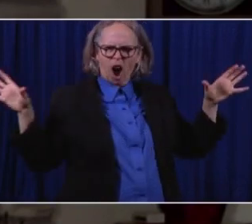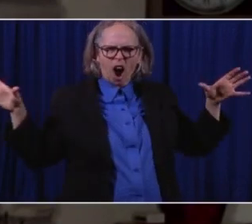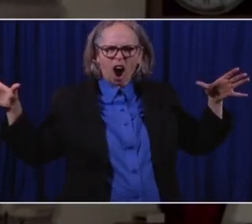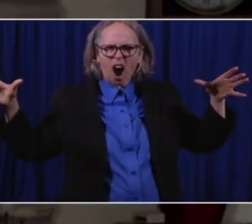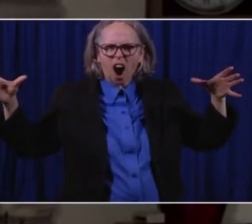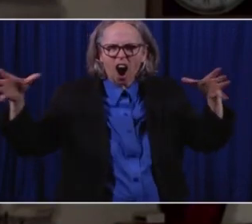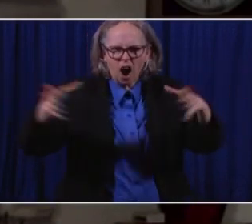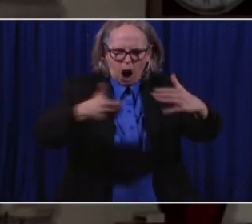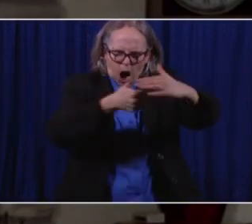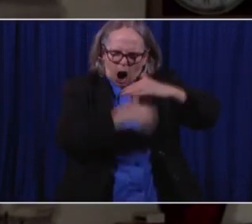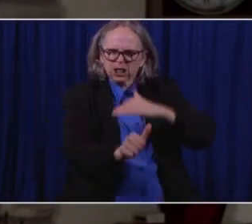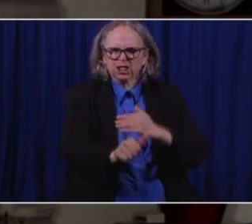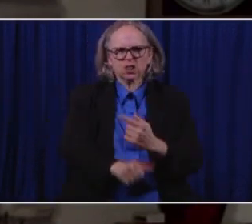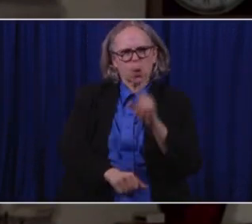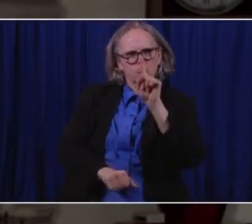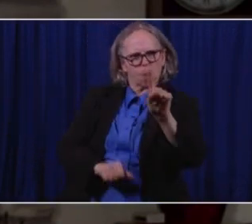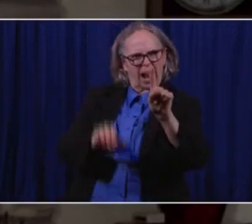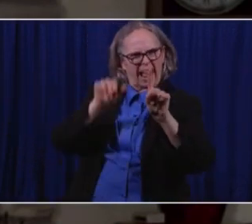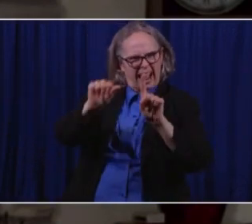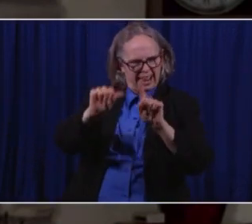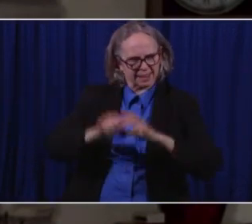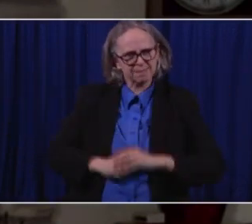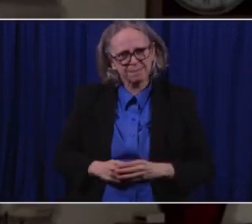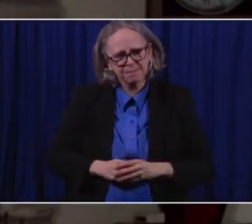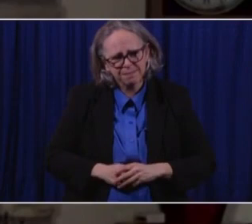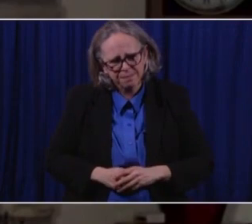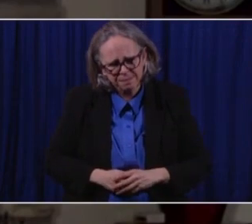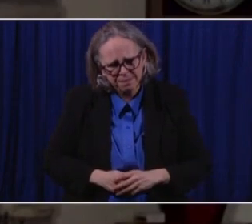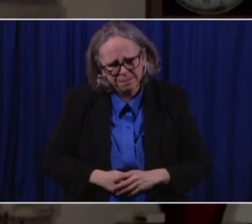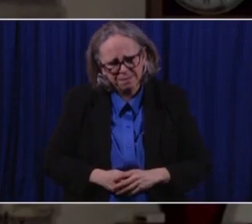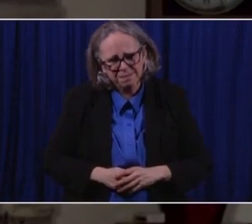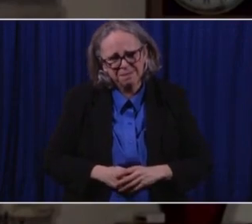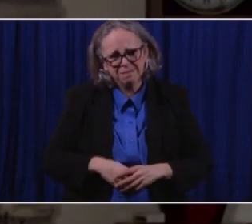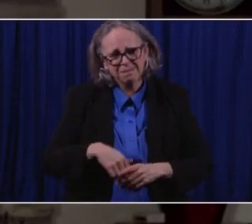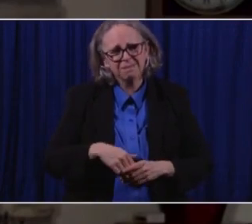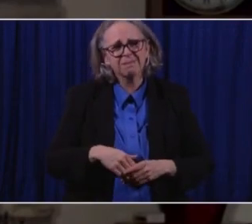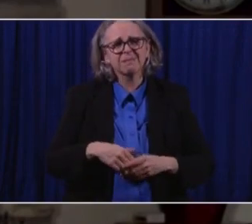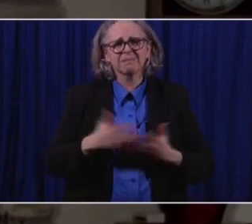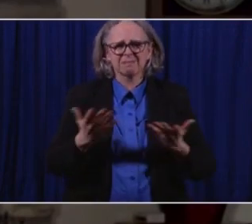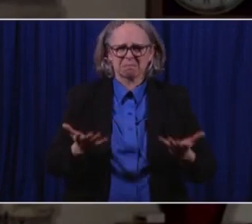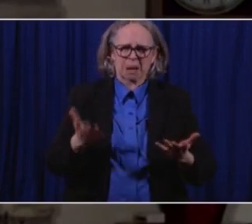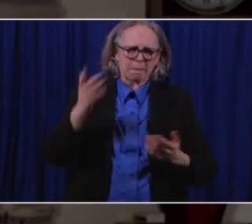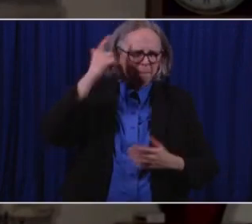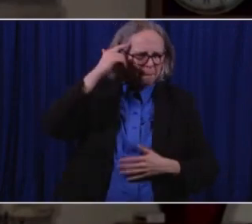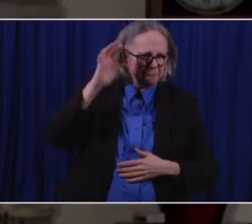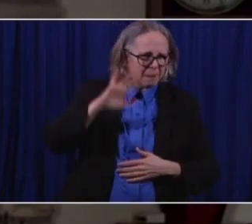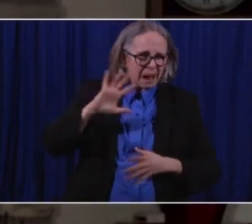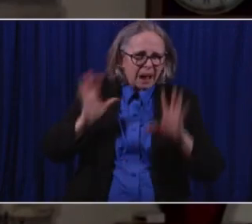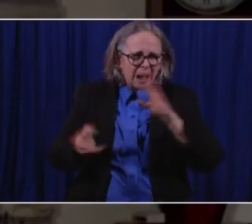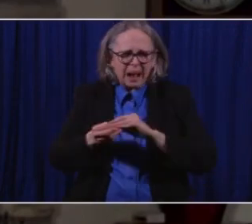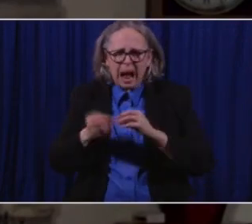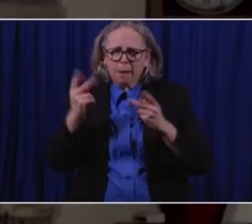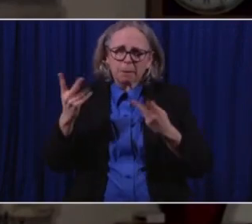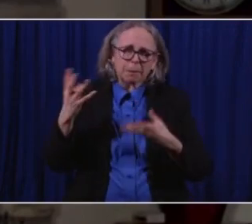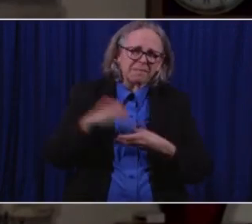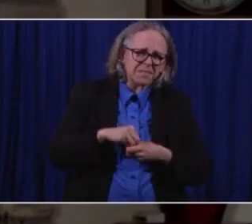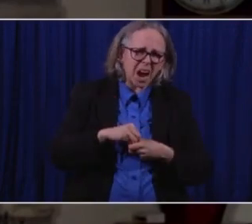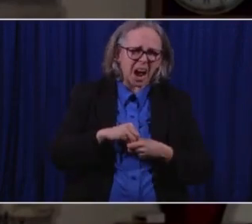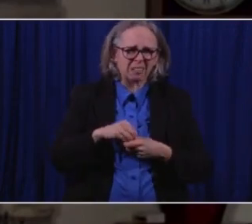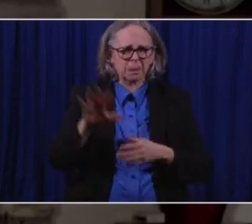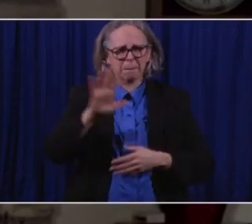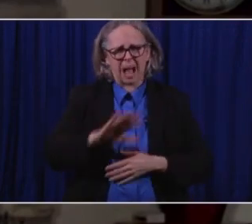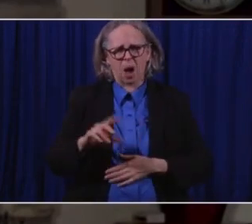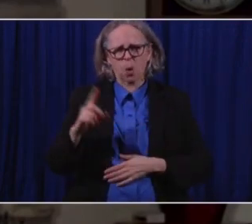give people an idea of the size, there is roughly 1 million people in